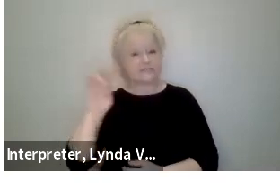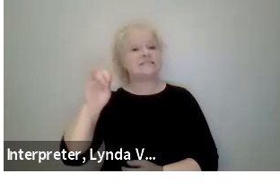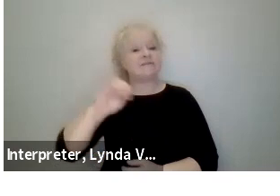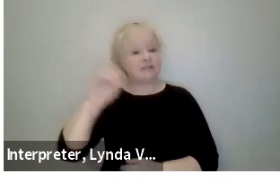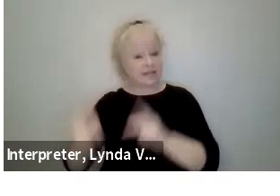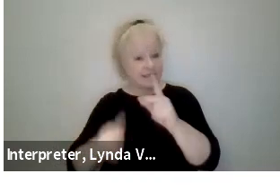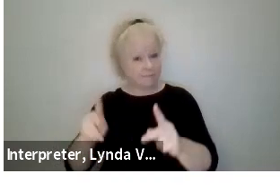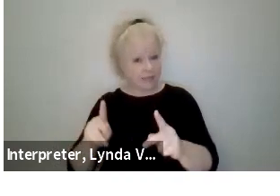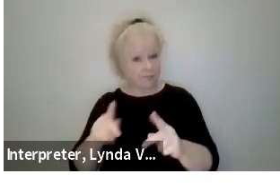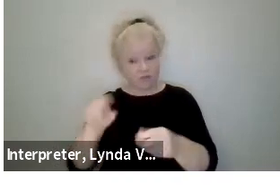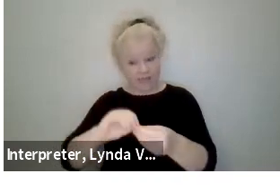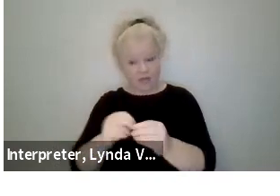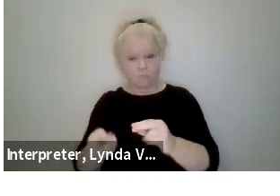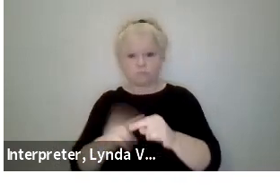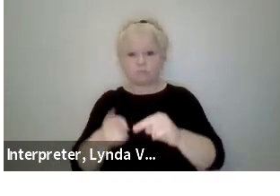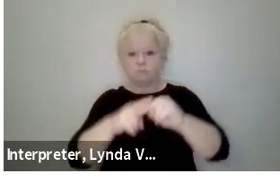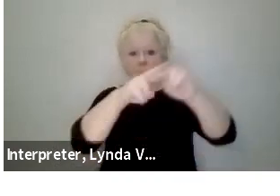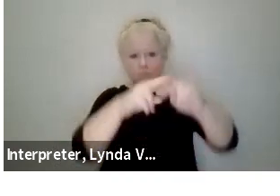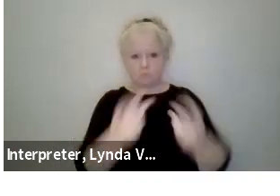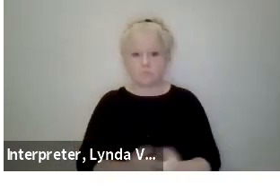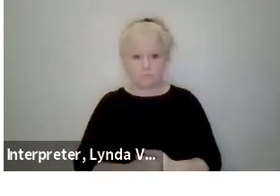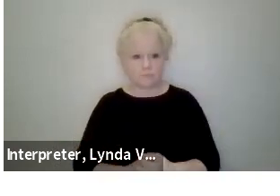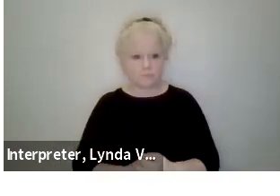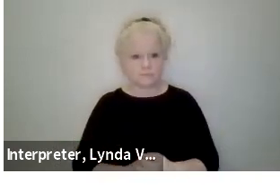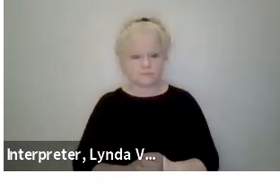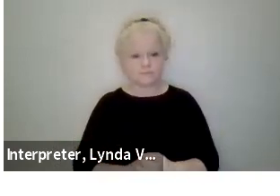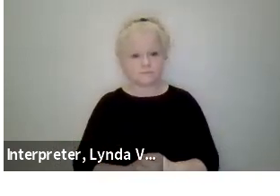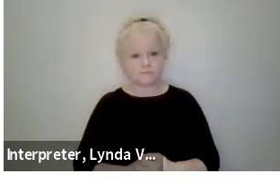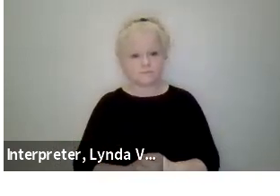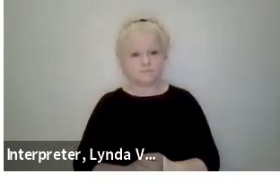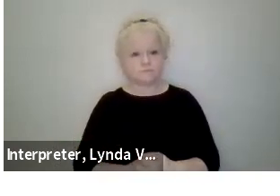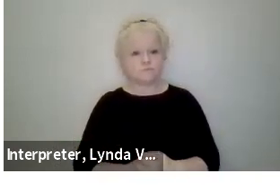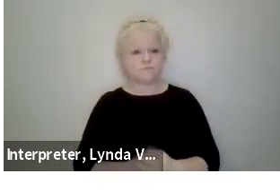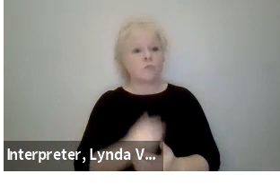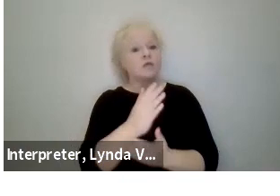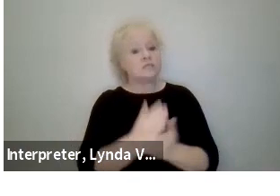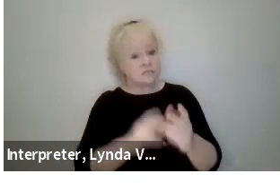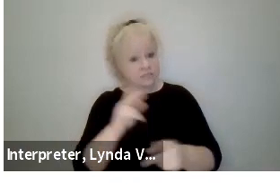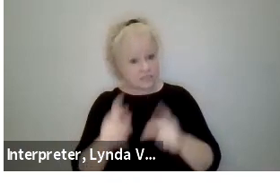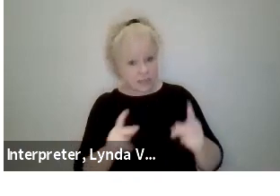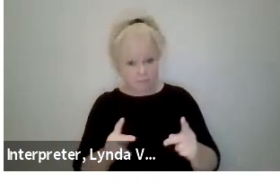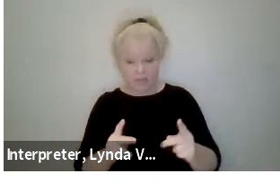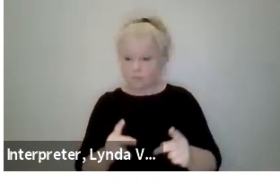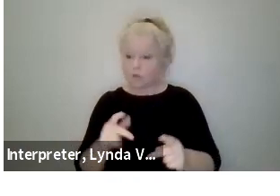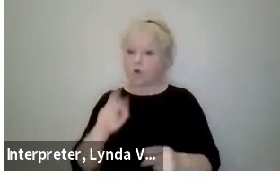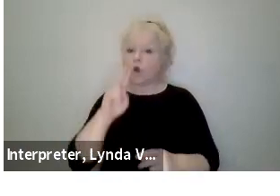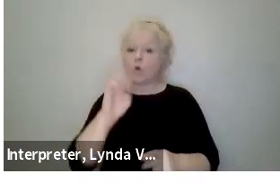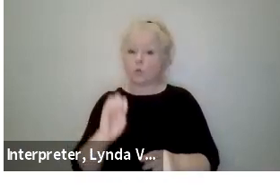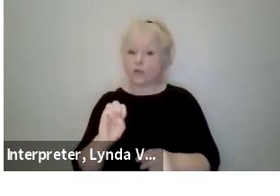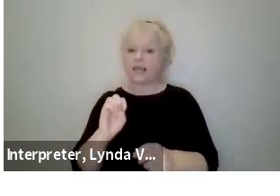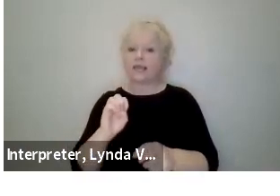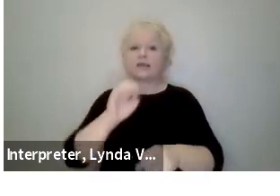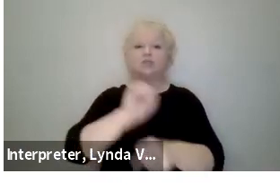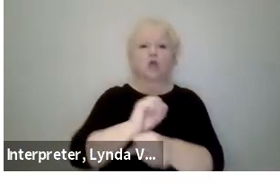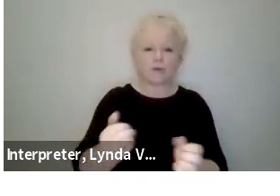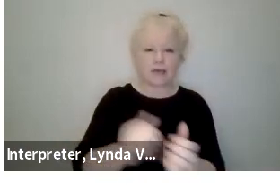is going to increase. We've also helped a few folks become re-employed if their first job didn't work out. And if we were to be